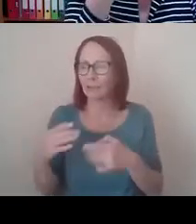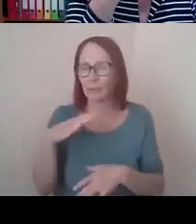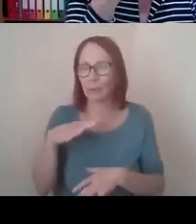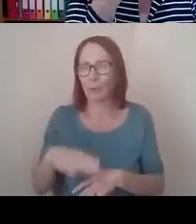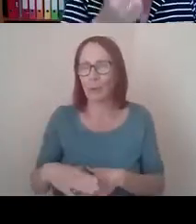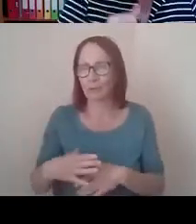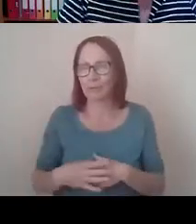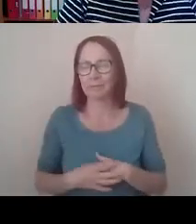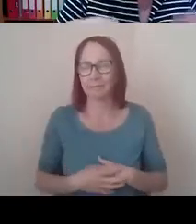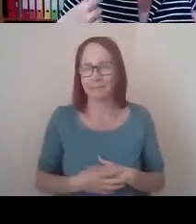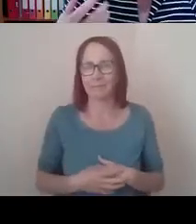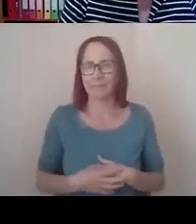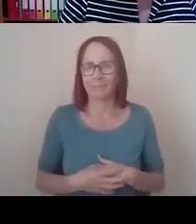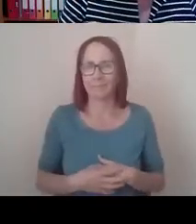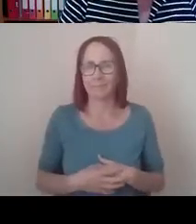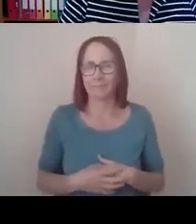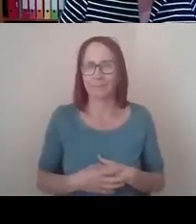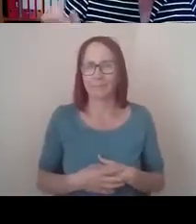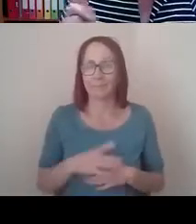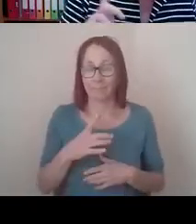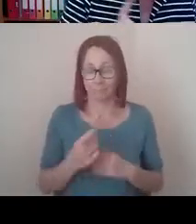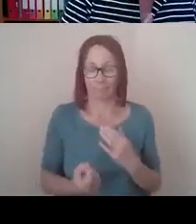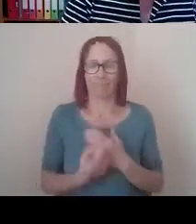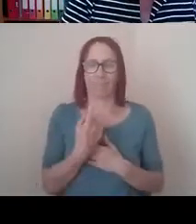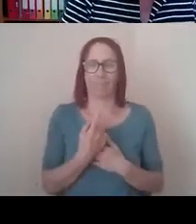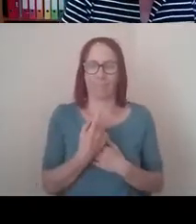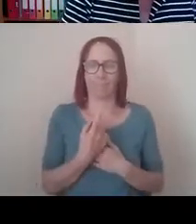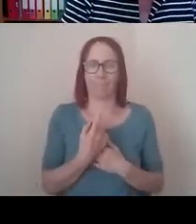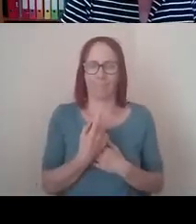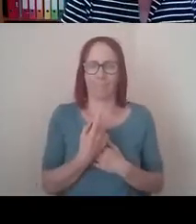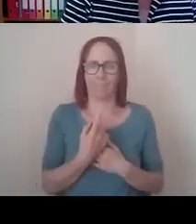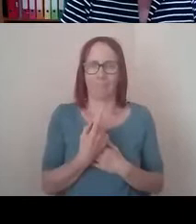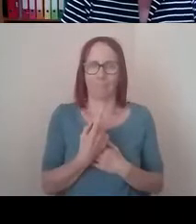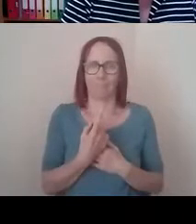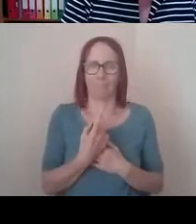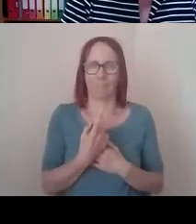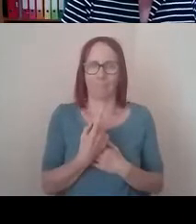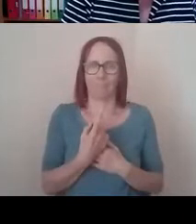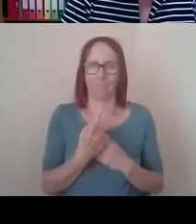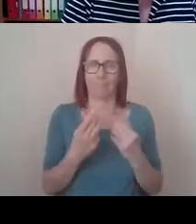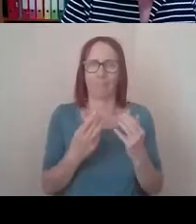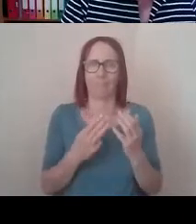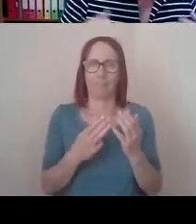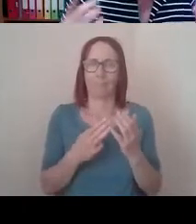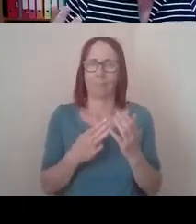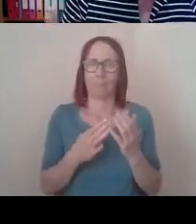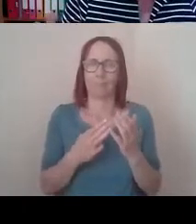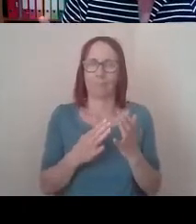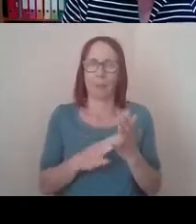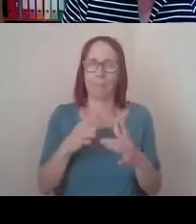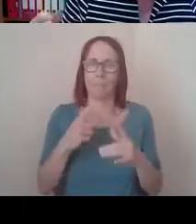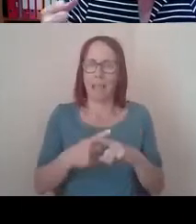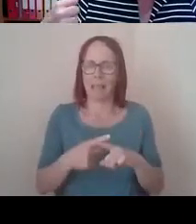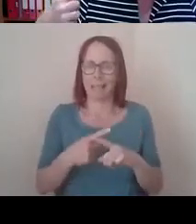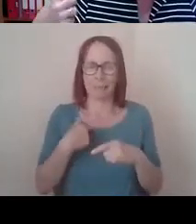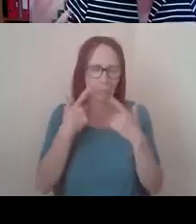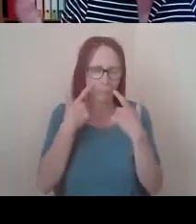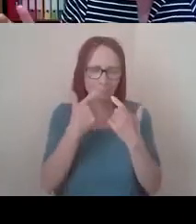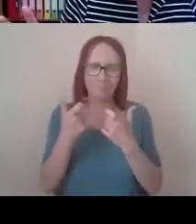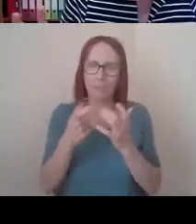anyway, so things happen. So on Max, we were looking at the United